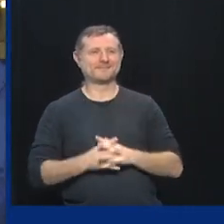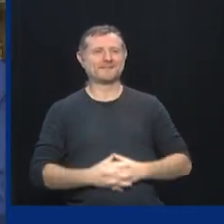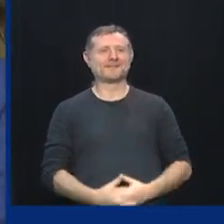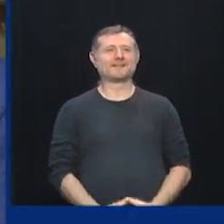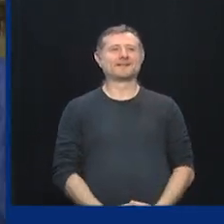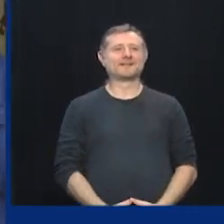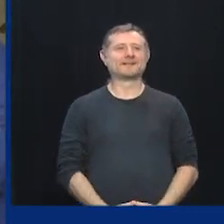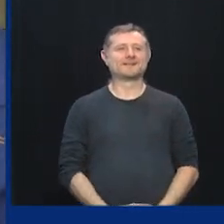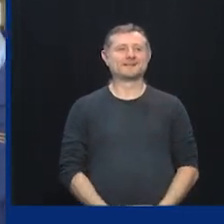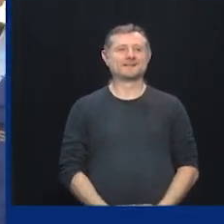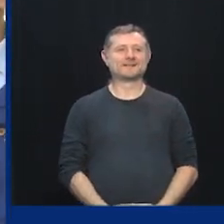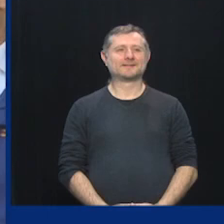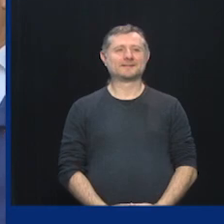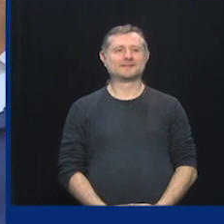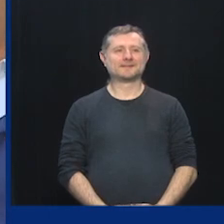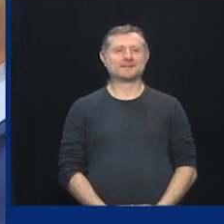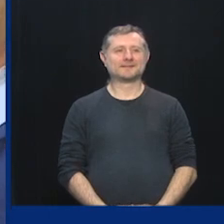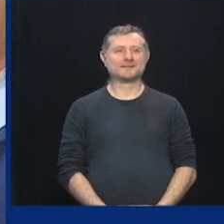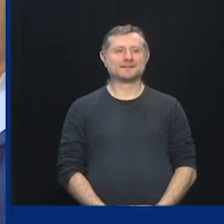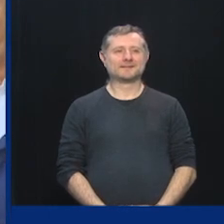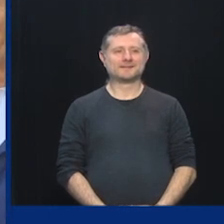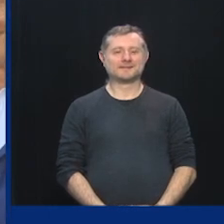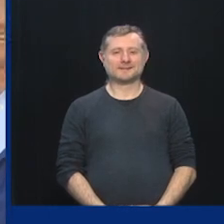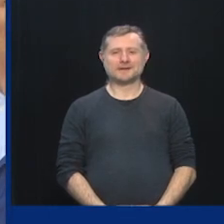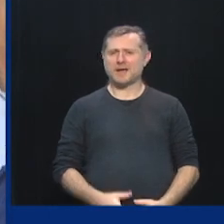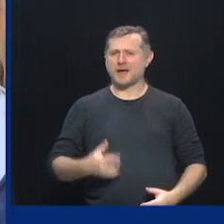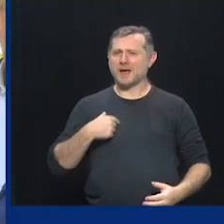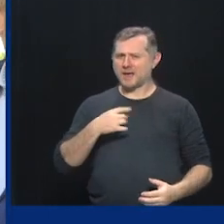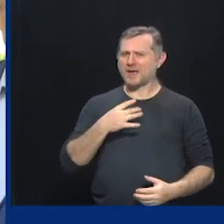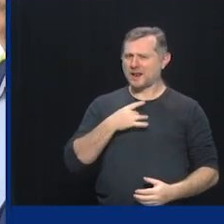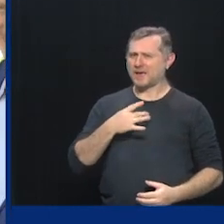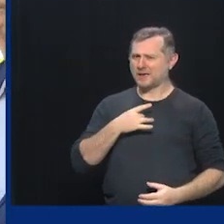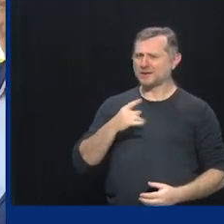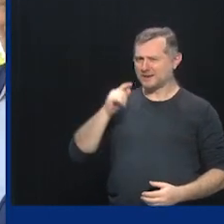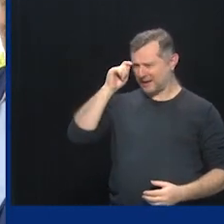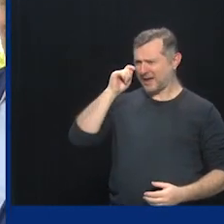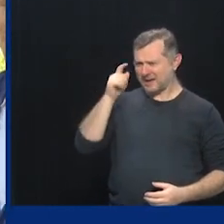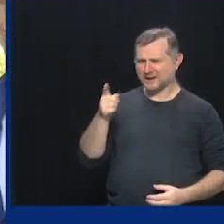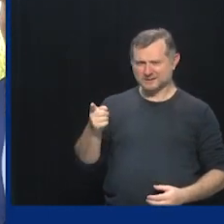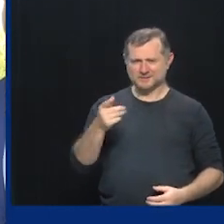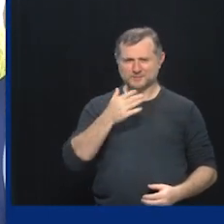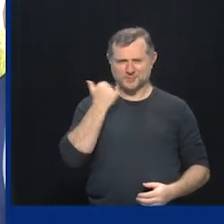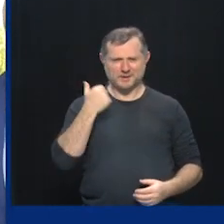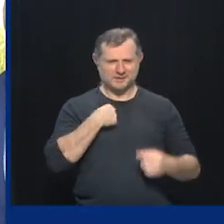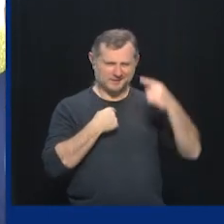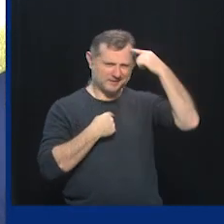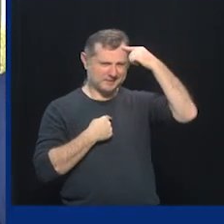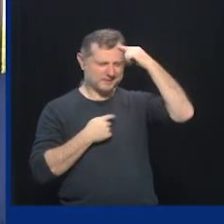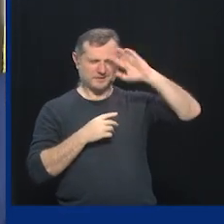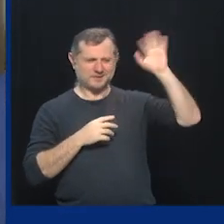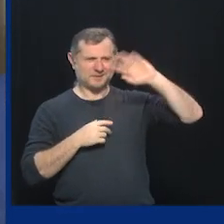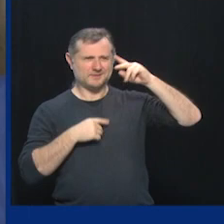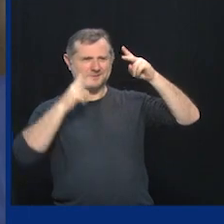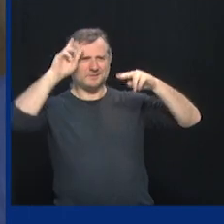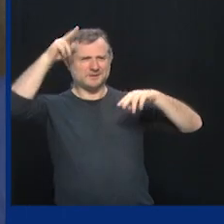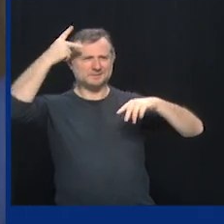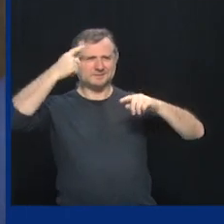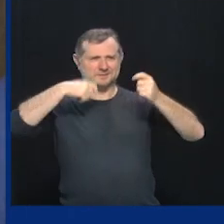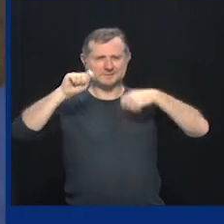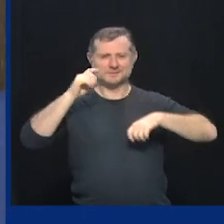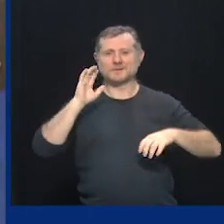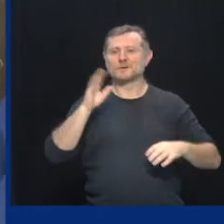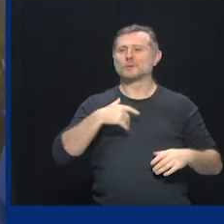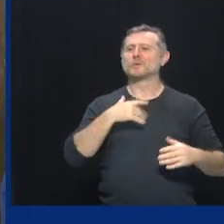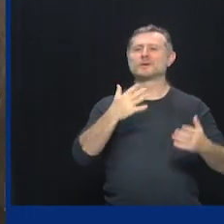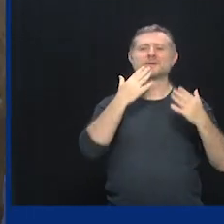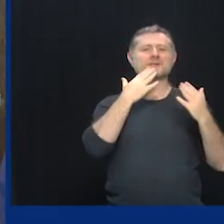Mayor. Thank you. I like your hat better than mine. I'm going to switch that out. Thank you, everyone, for your words of support and letting